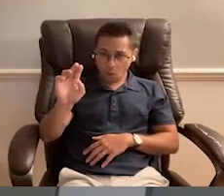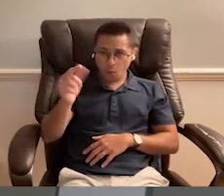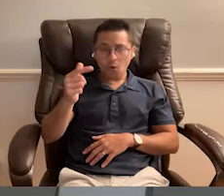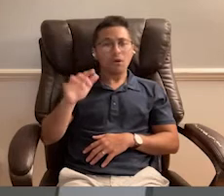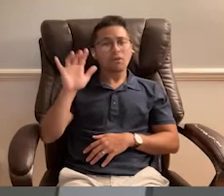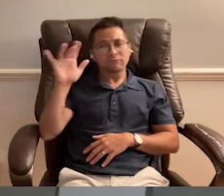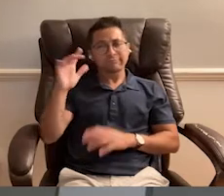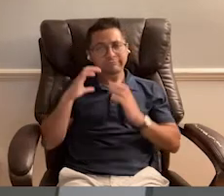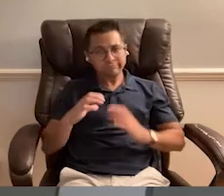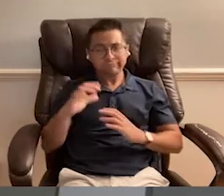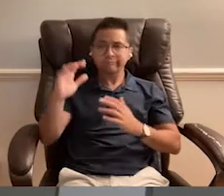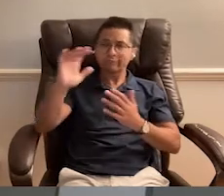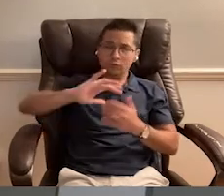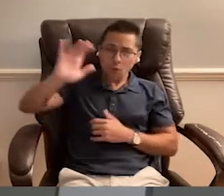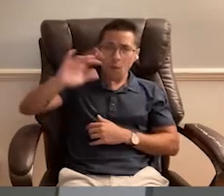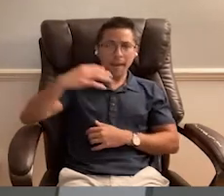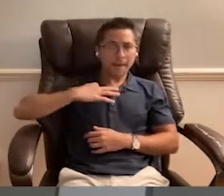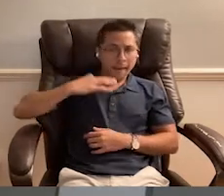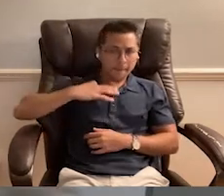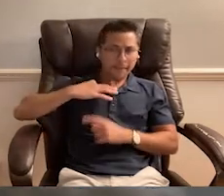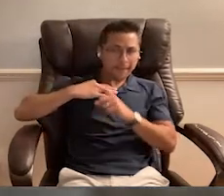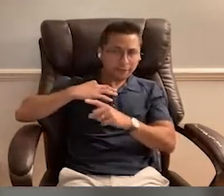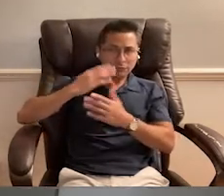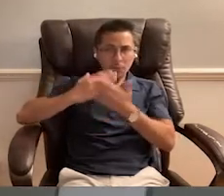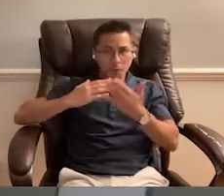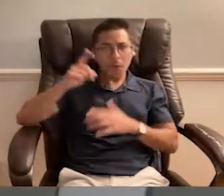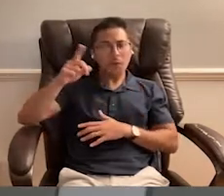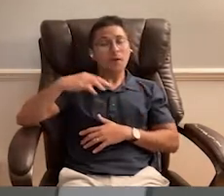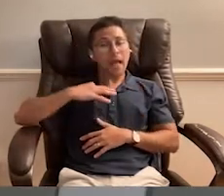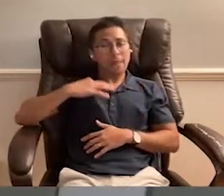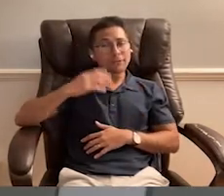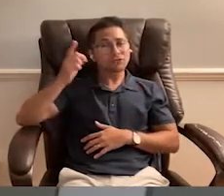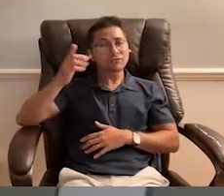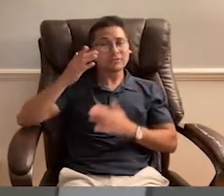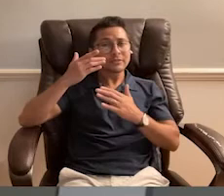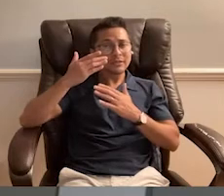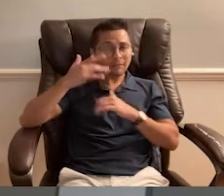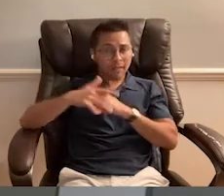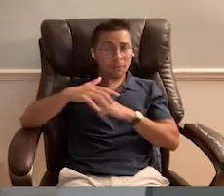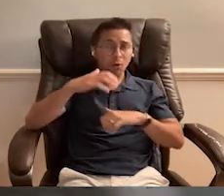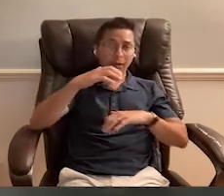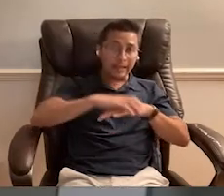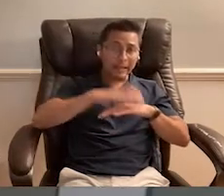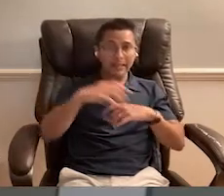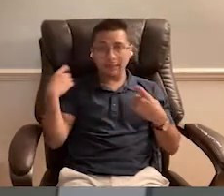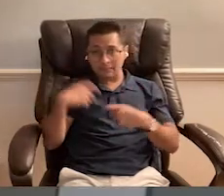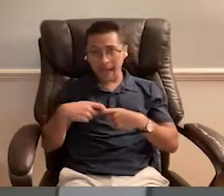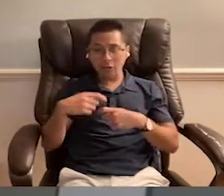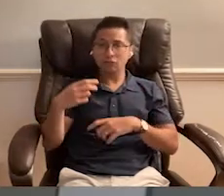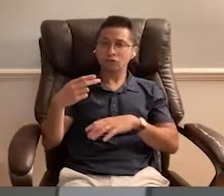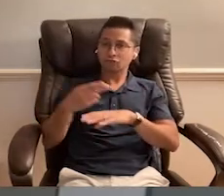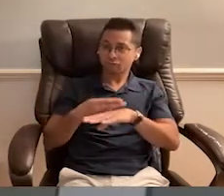at apdcares.org. You click on customers and scroll down to the application section. The application is